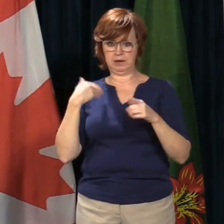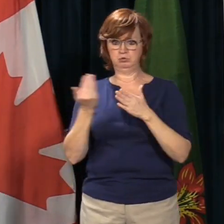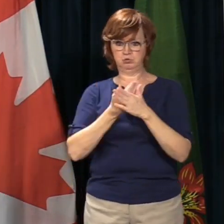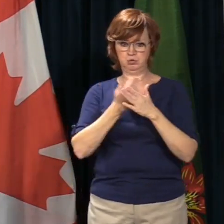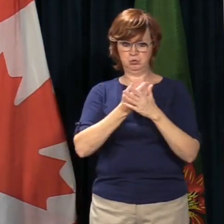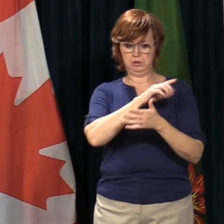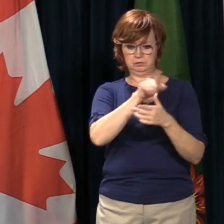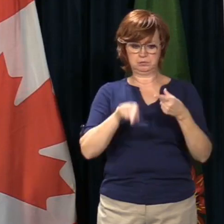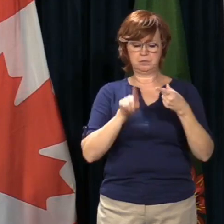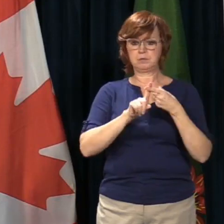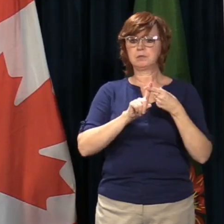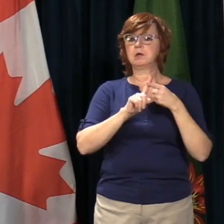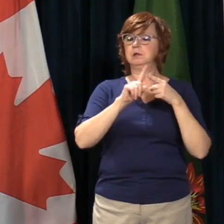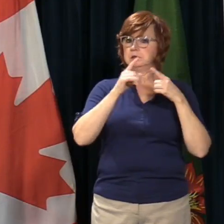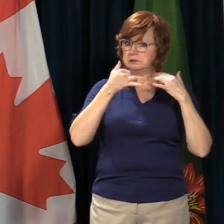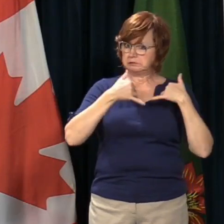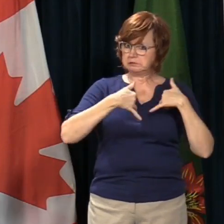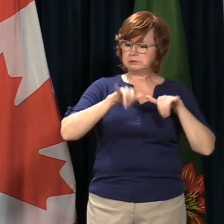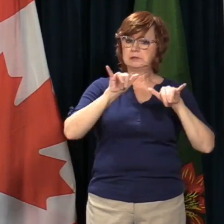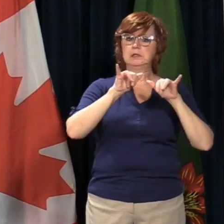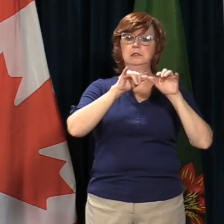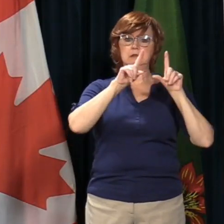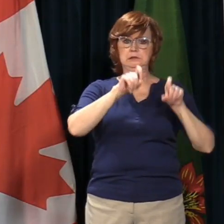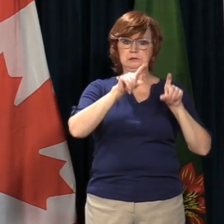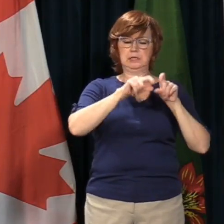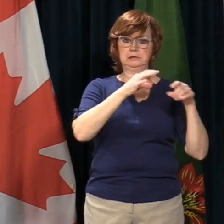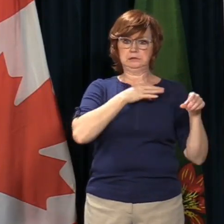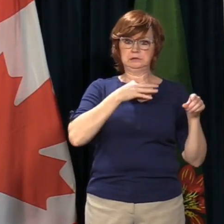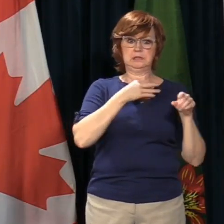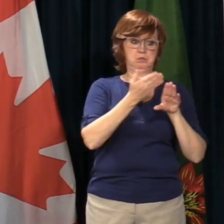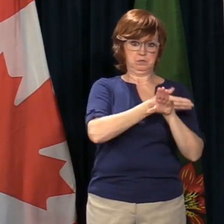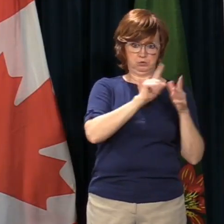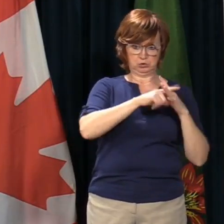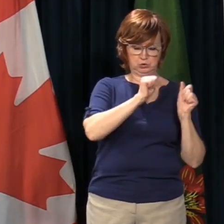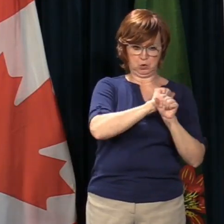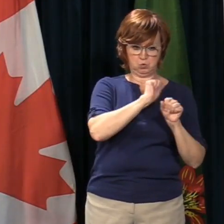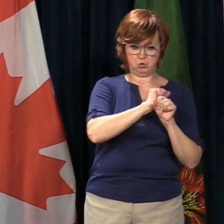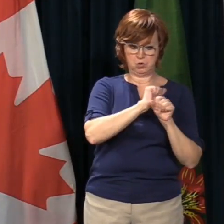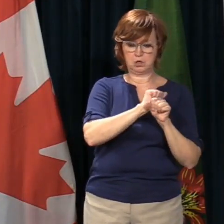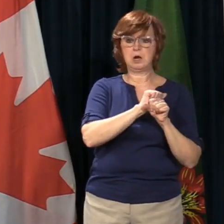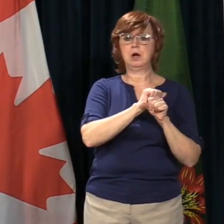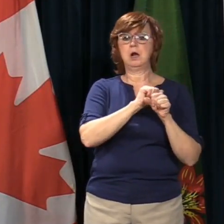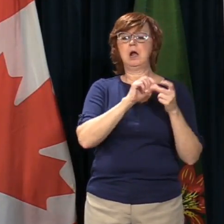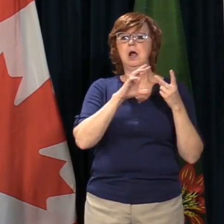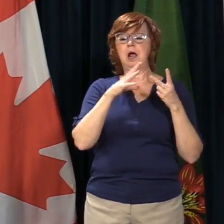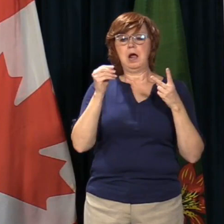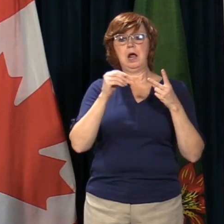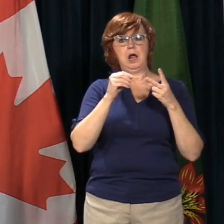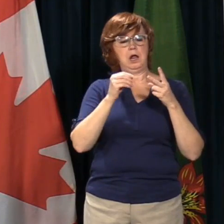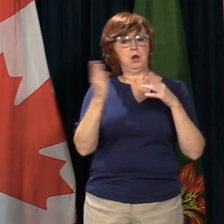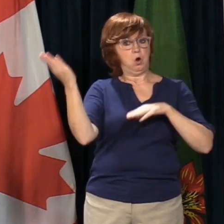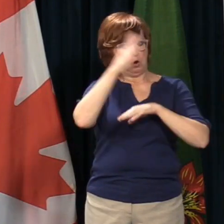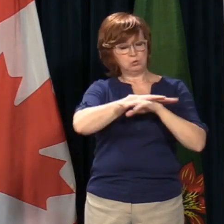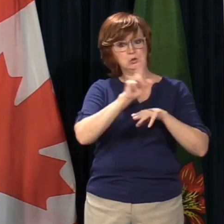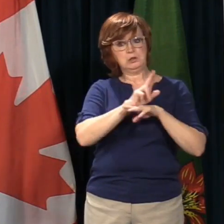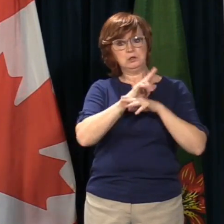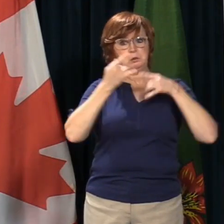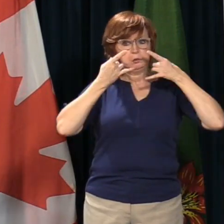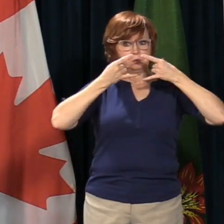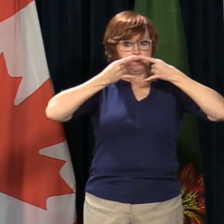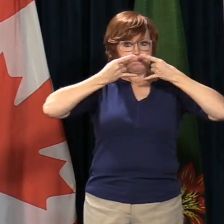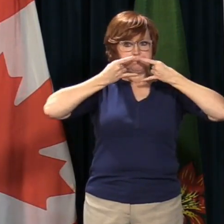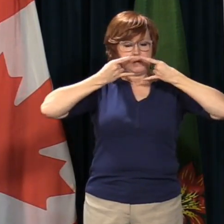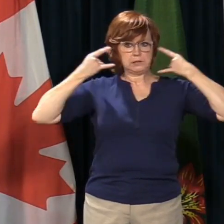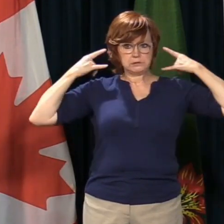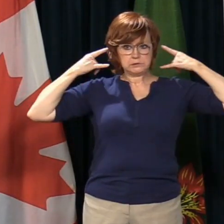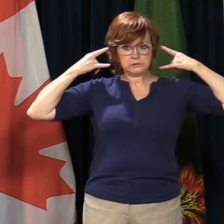and continuous masking across all of our facilities. We've also established an occupational health and safety hotline